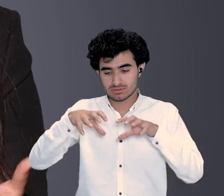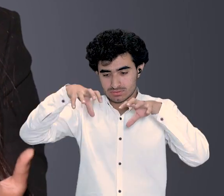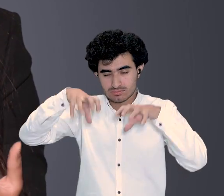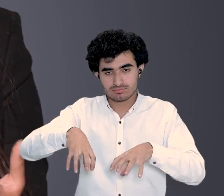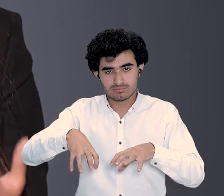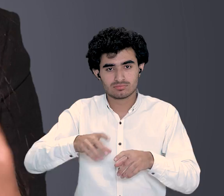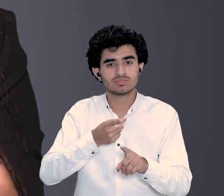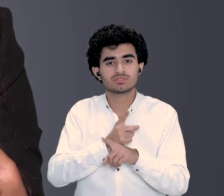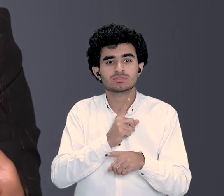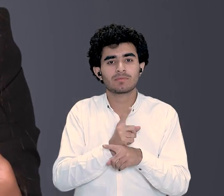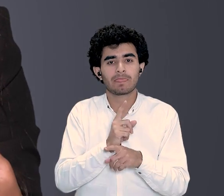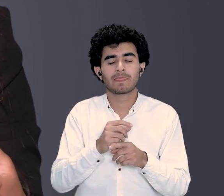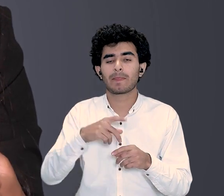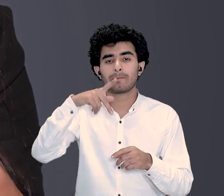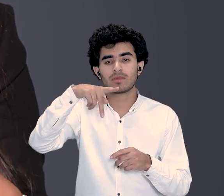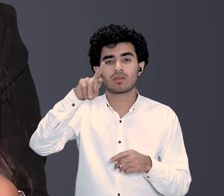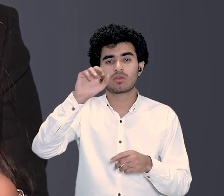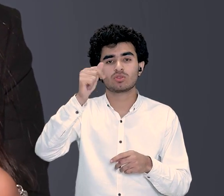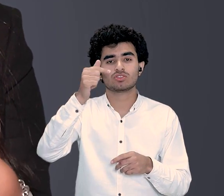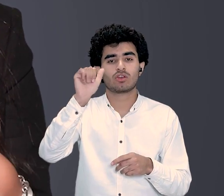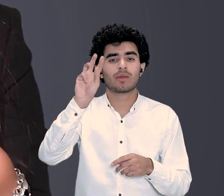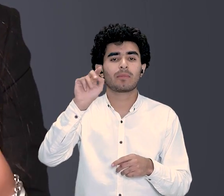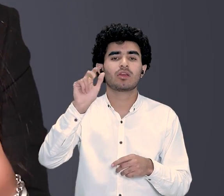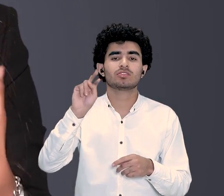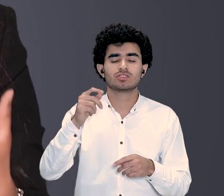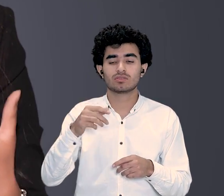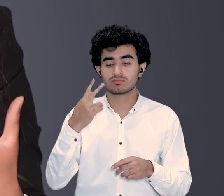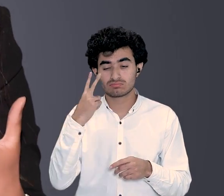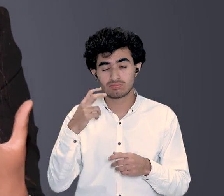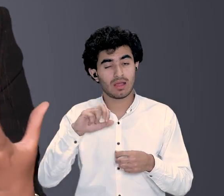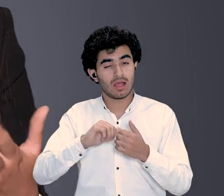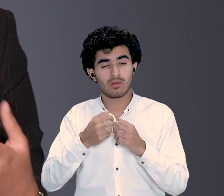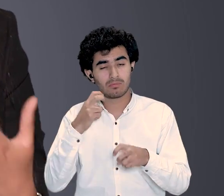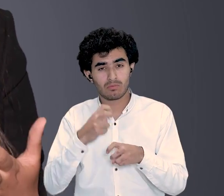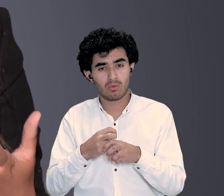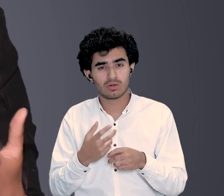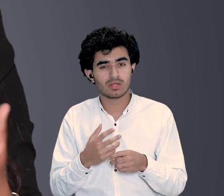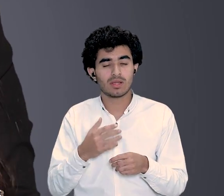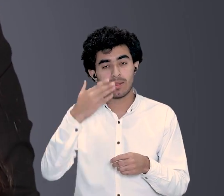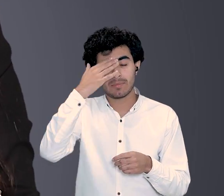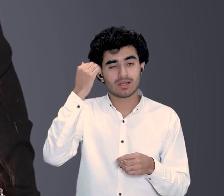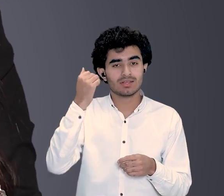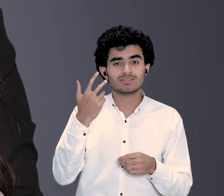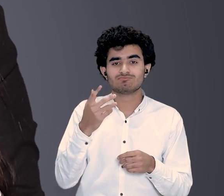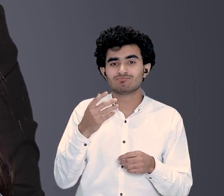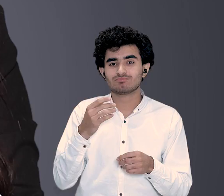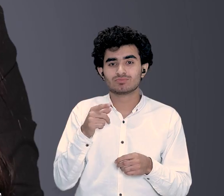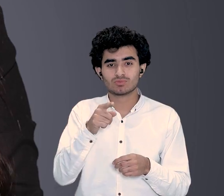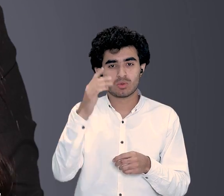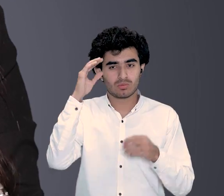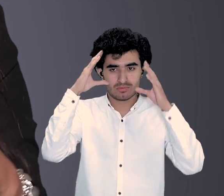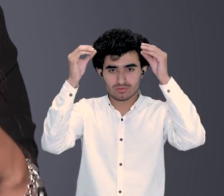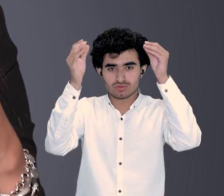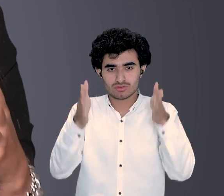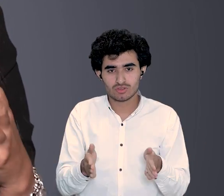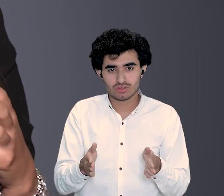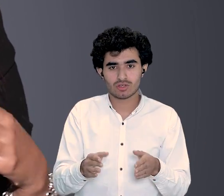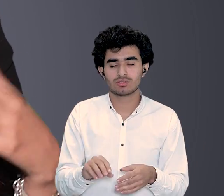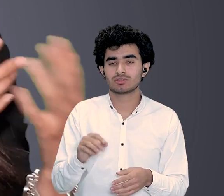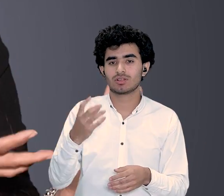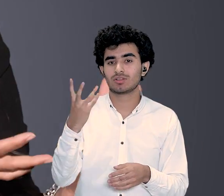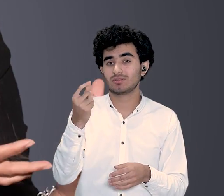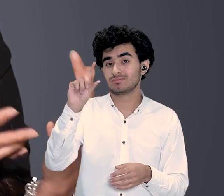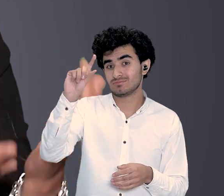teachers and a lack of curriculum. And so the way that Codeschool decided to solve for these issues is that we